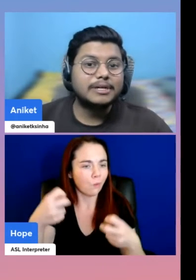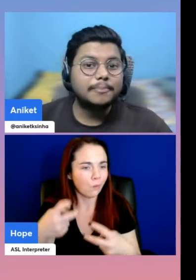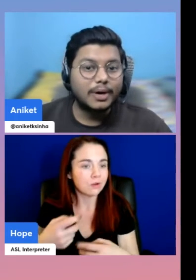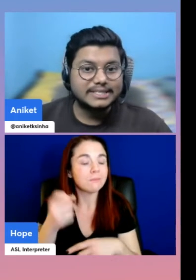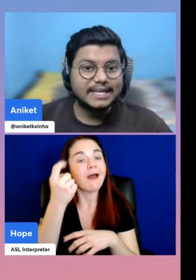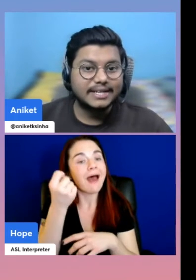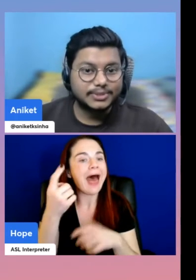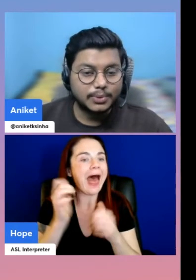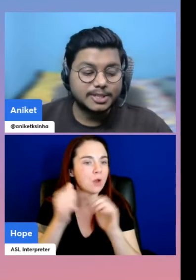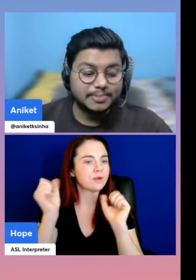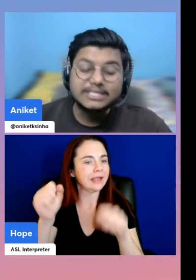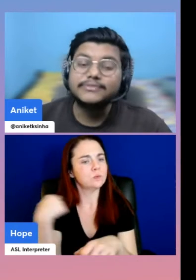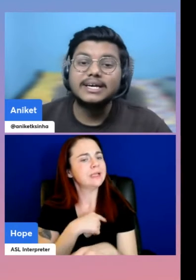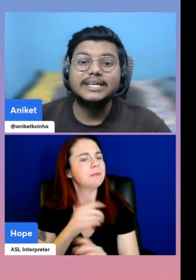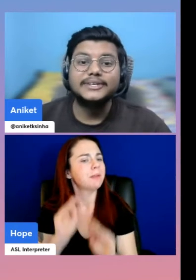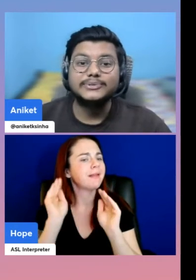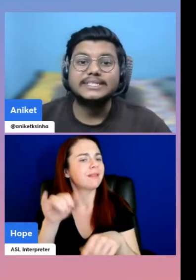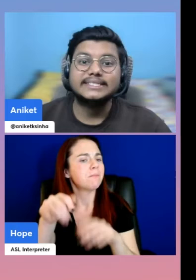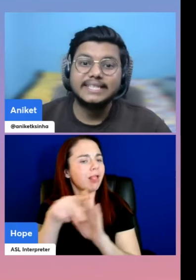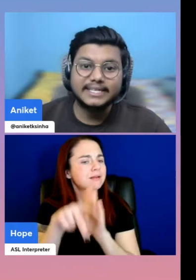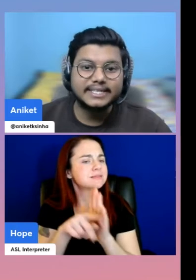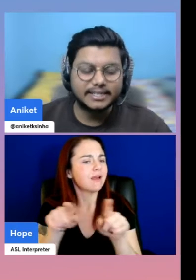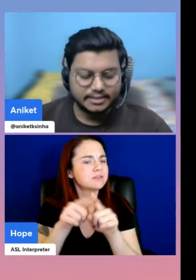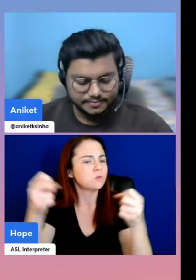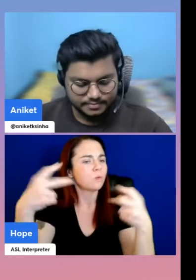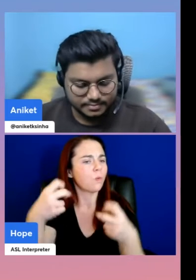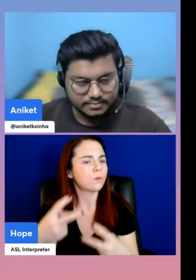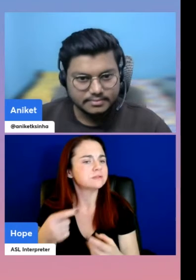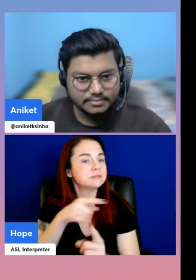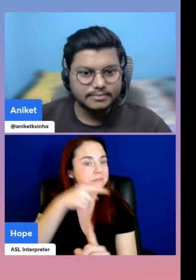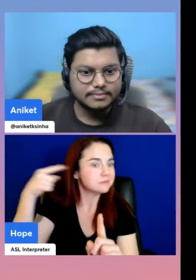can implement policy as code specifically using the Sentinel.